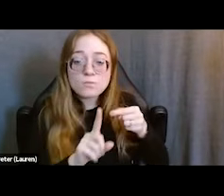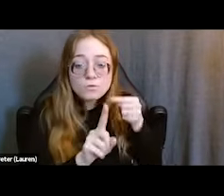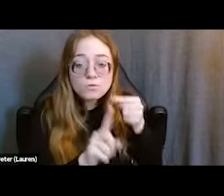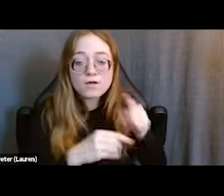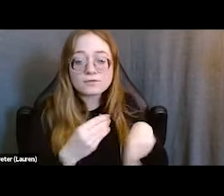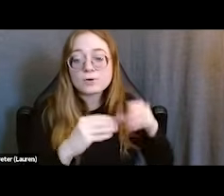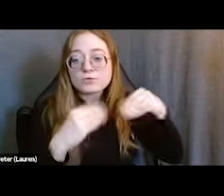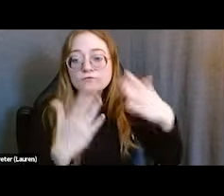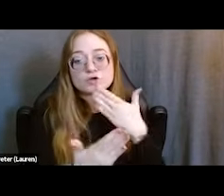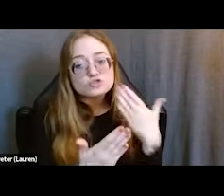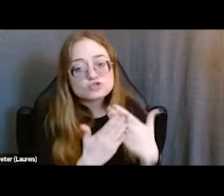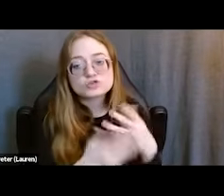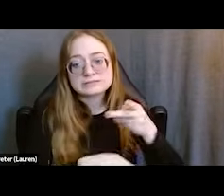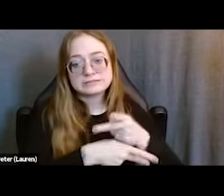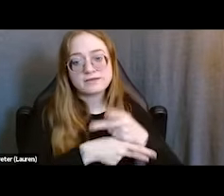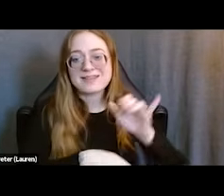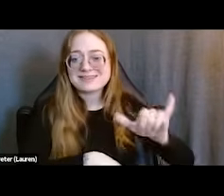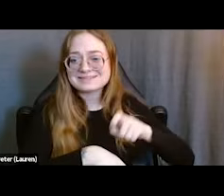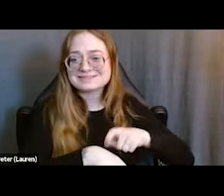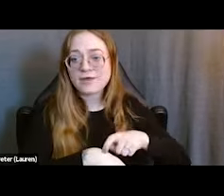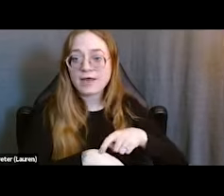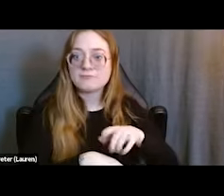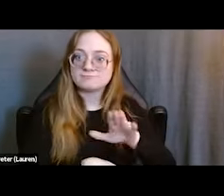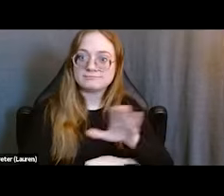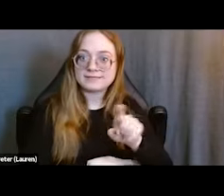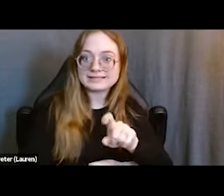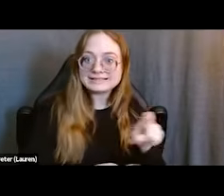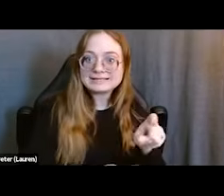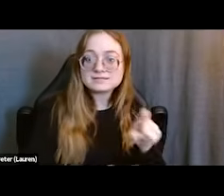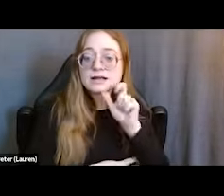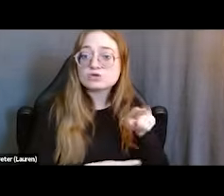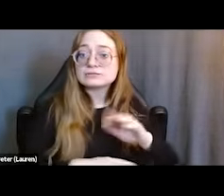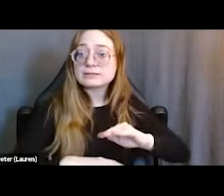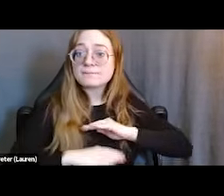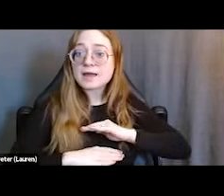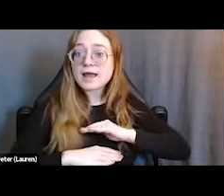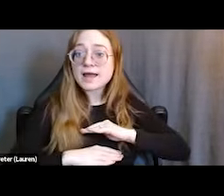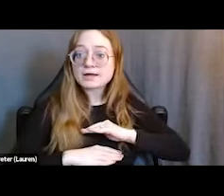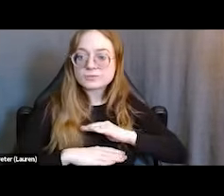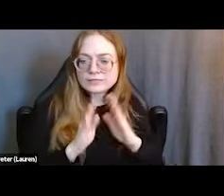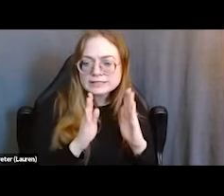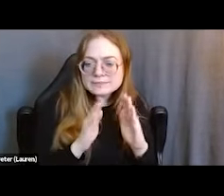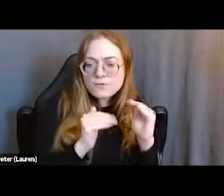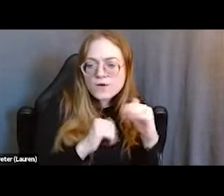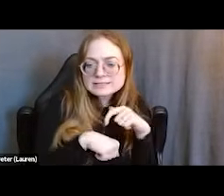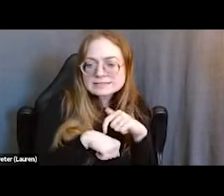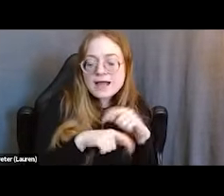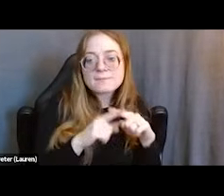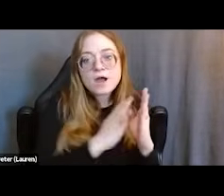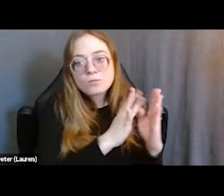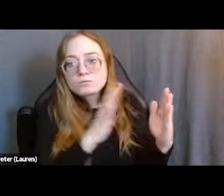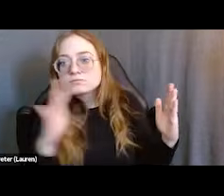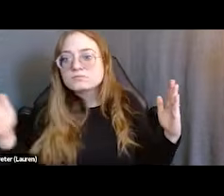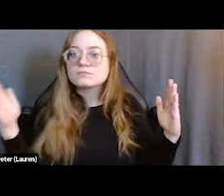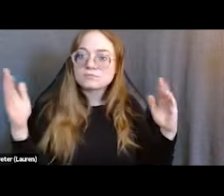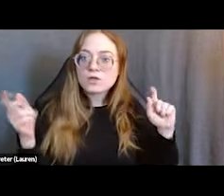care at the time that a young person needs it and making sure that those needs are not just met in a smaller window of time, but a larger window of time, so we can